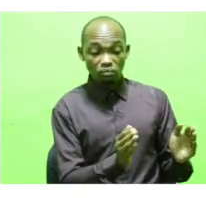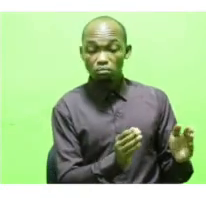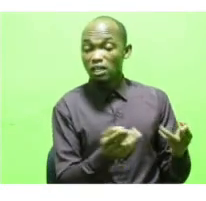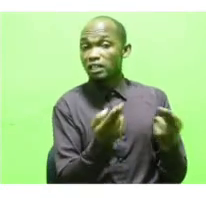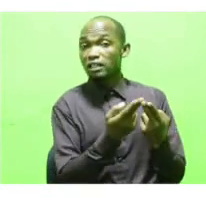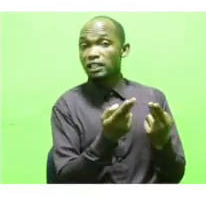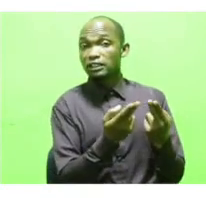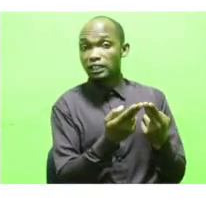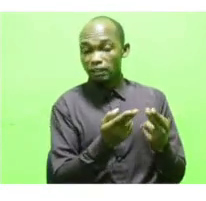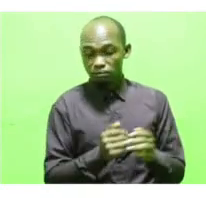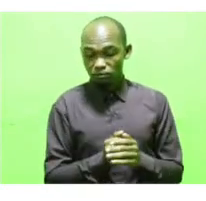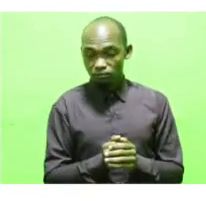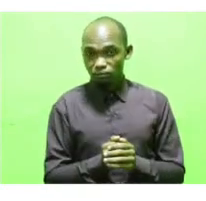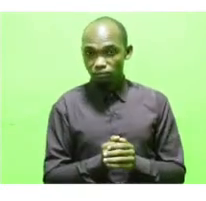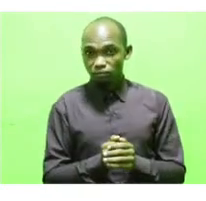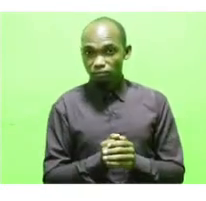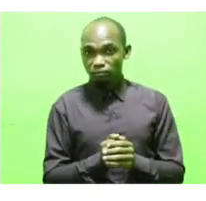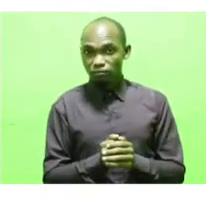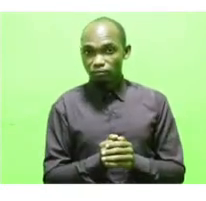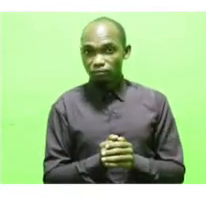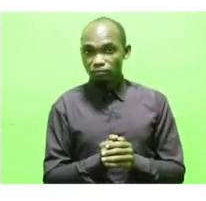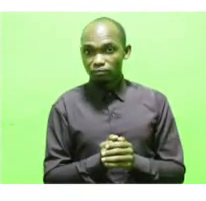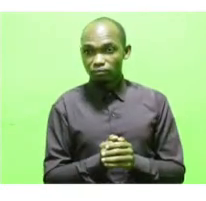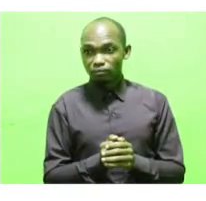when mitosis occurs.